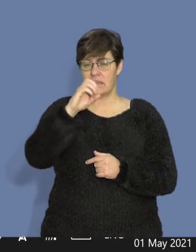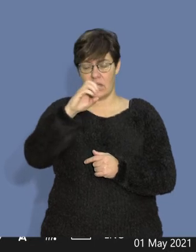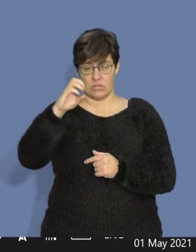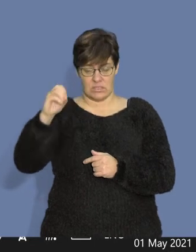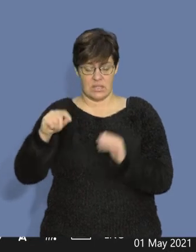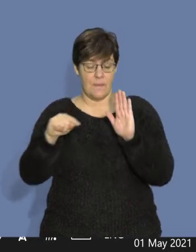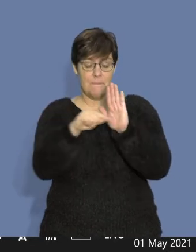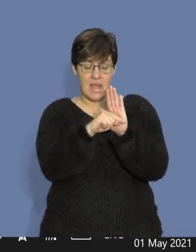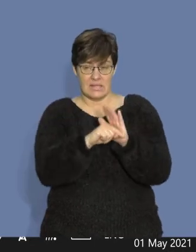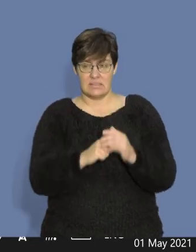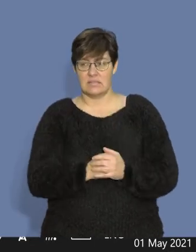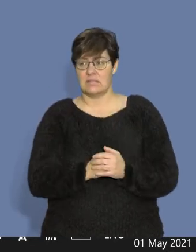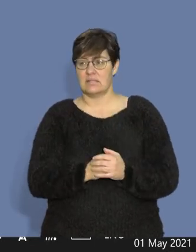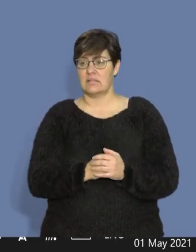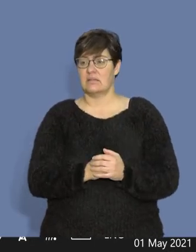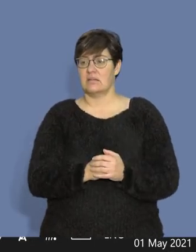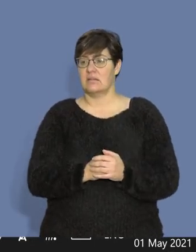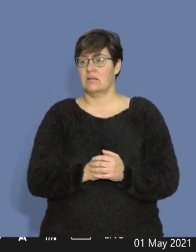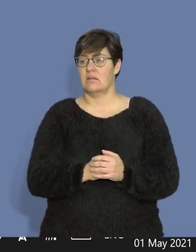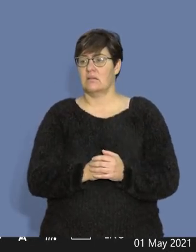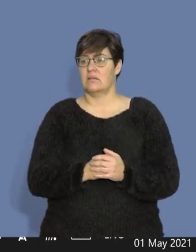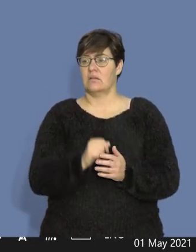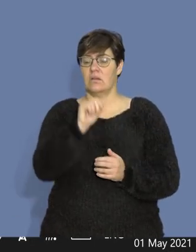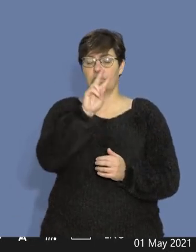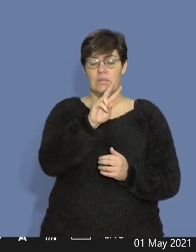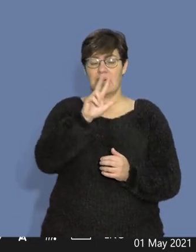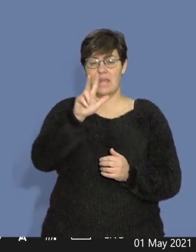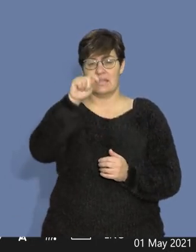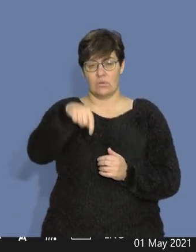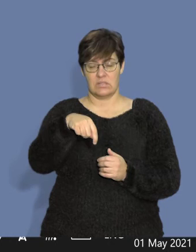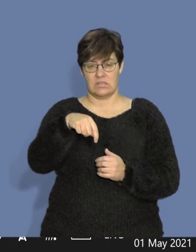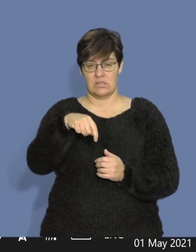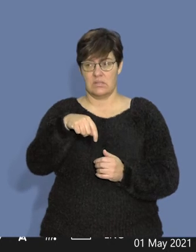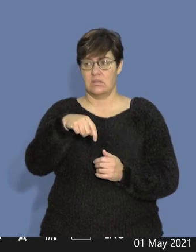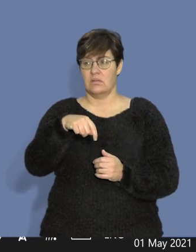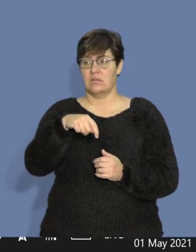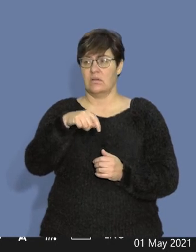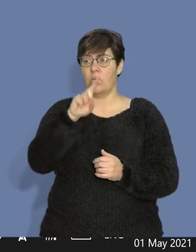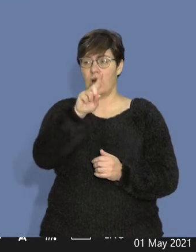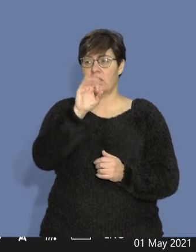213,000, right? Minus our input figure of